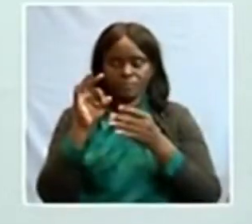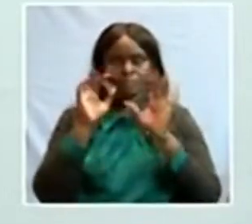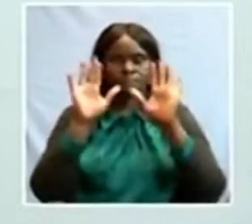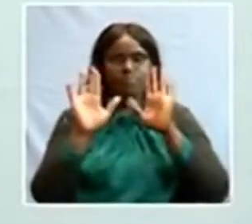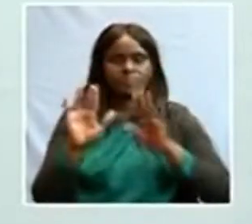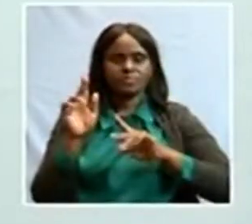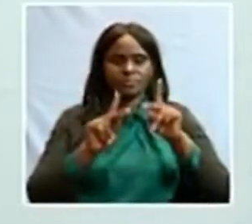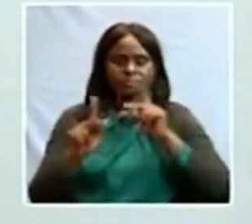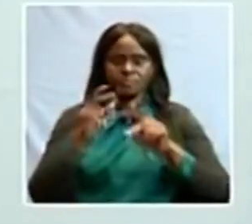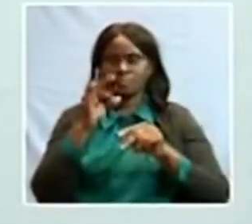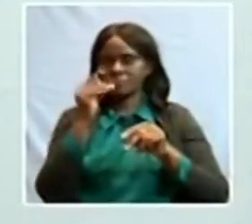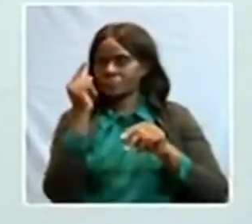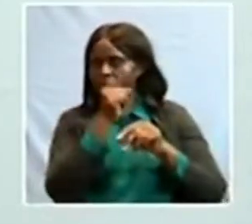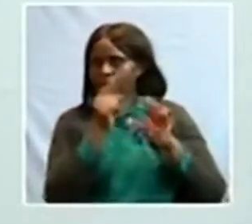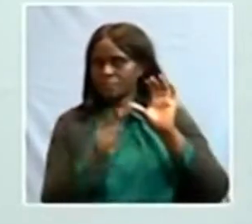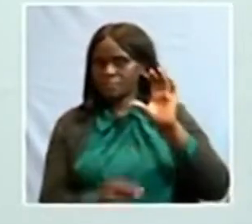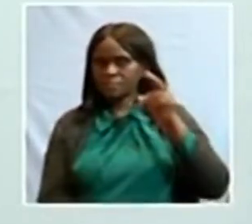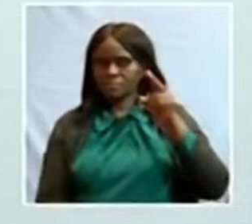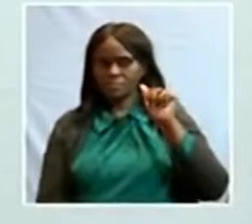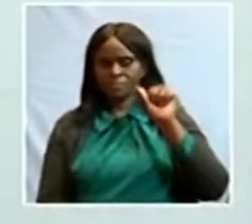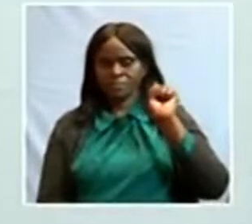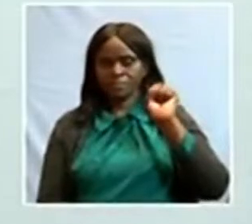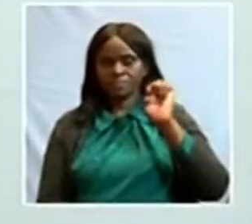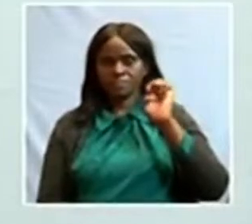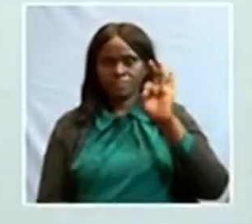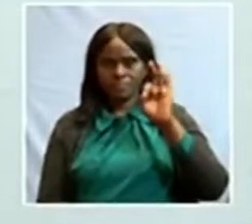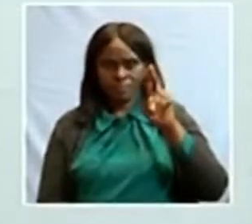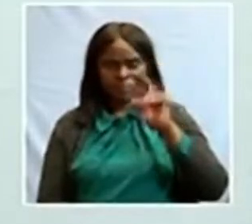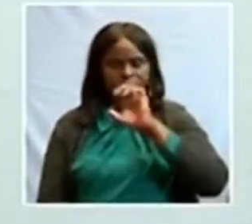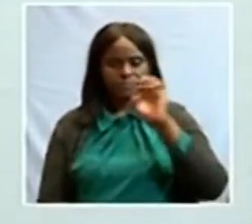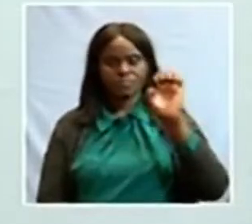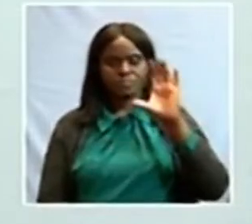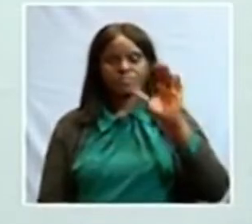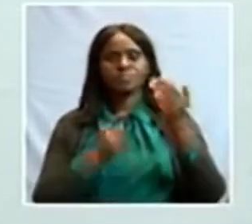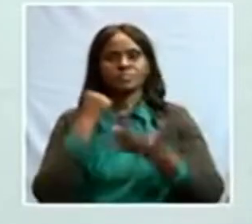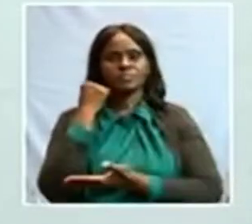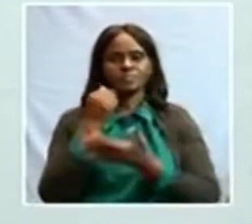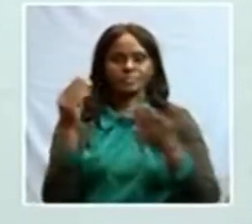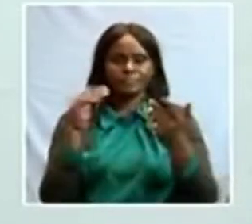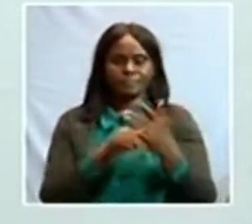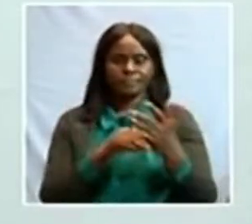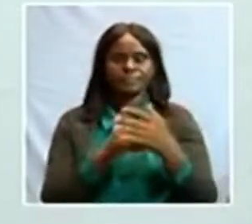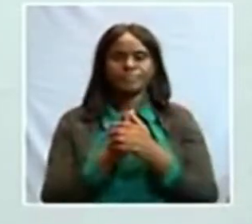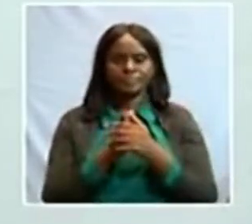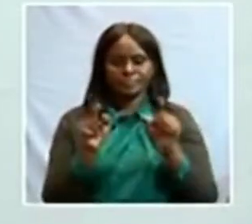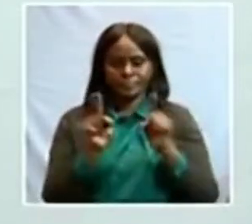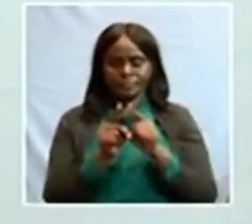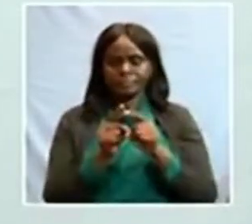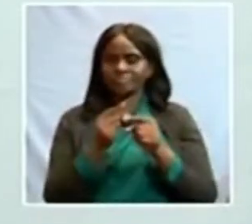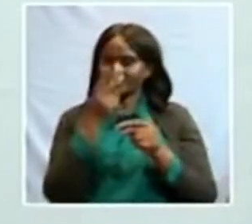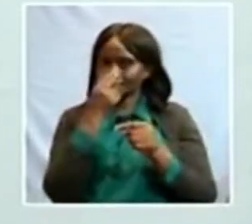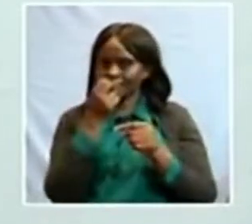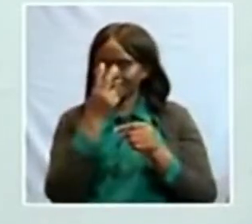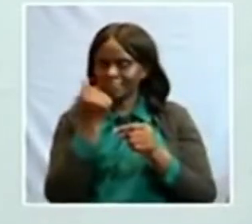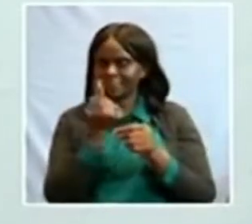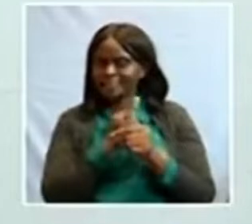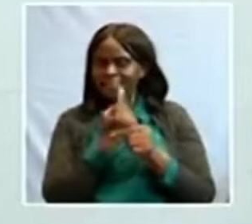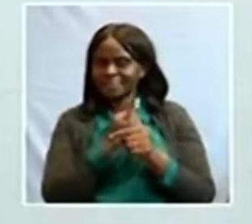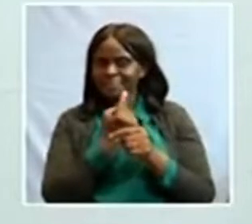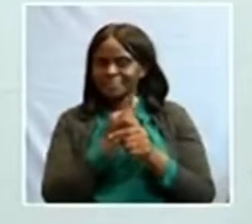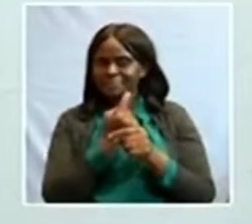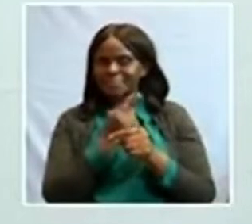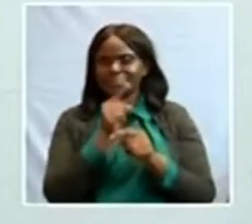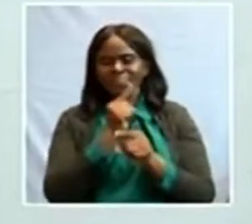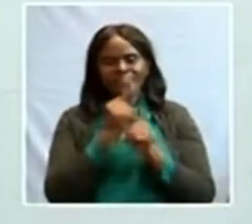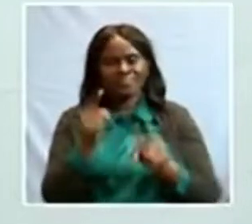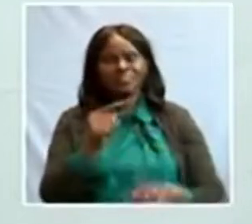wonderful people of Jasefu constituency in Eastern Province. You're welcome once again. On a lighter note, you are